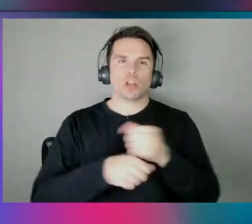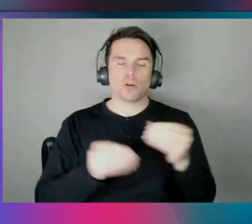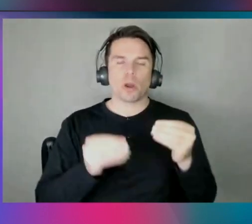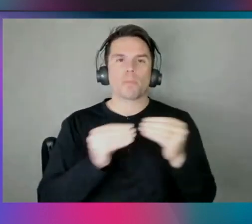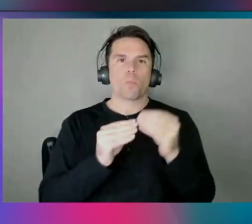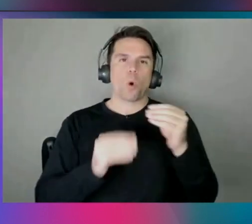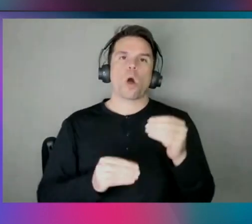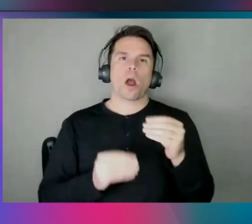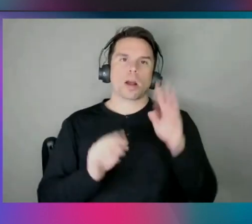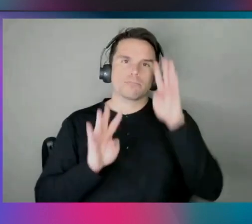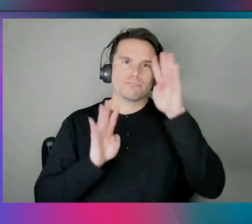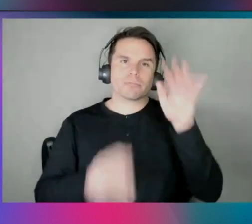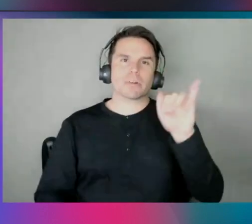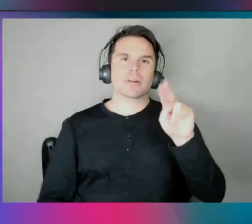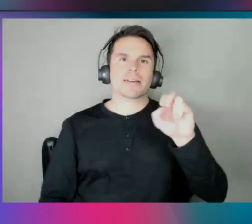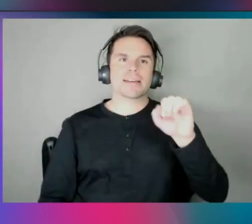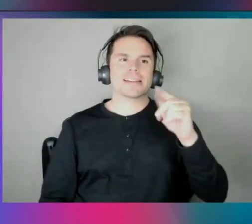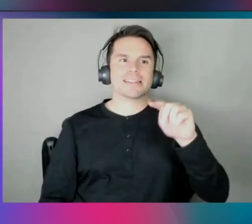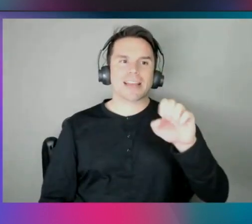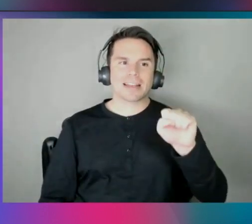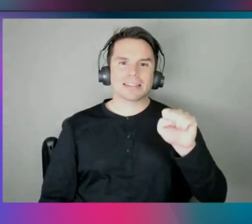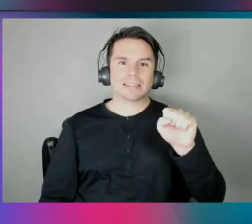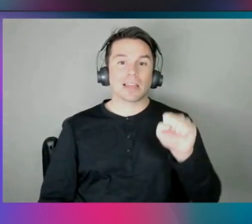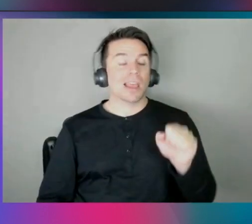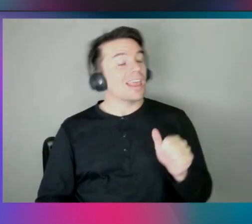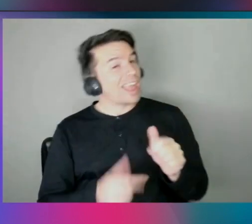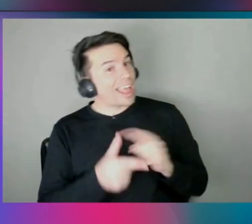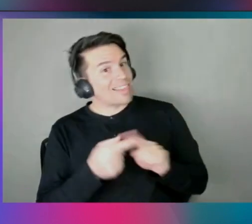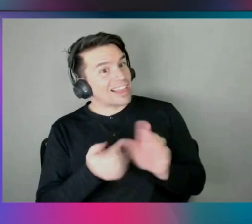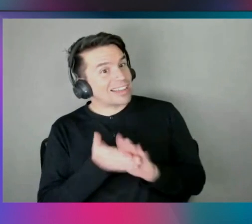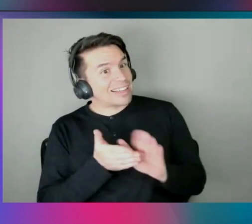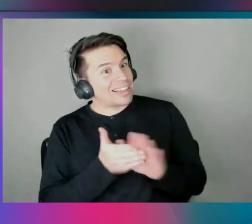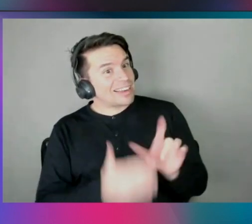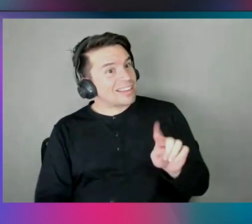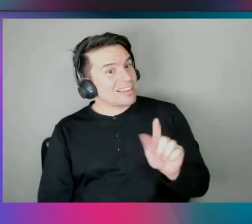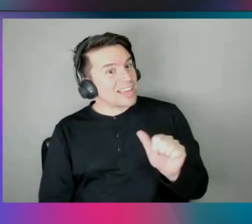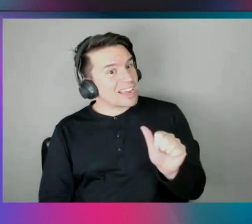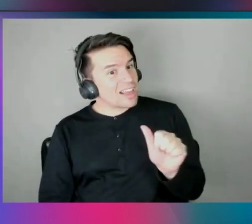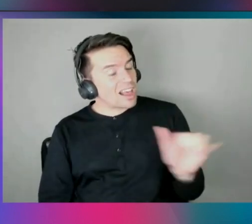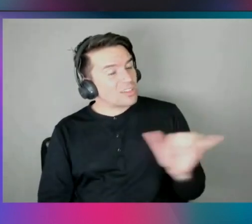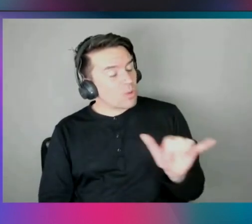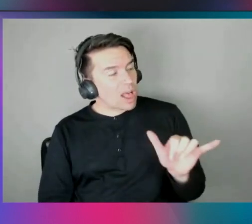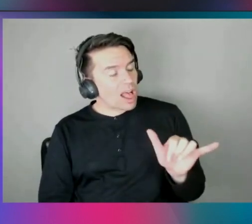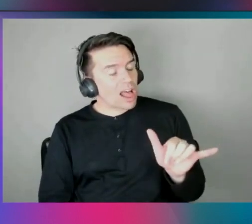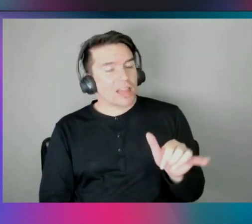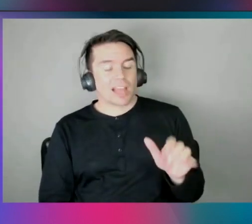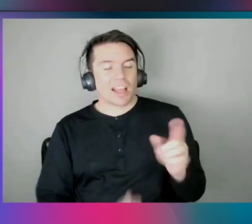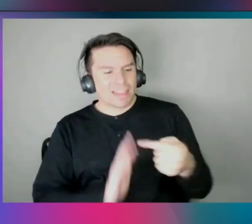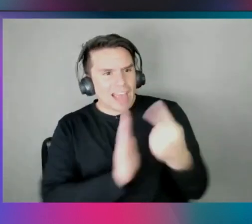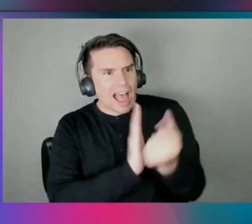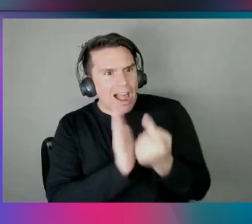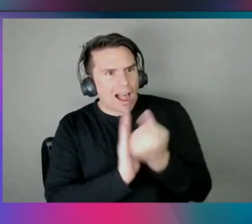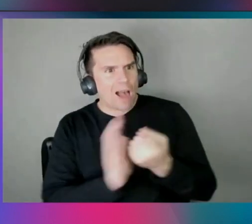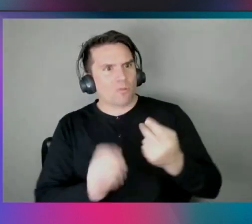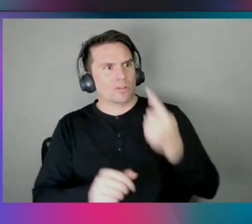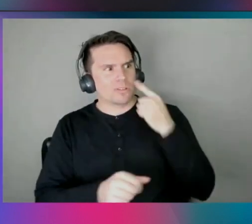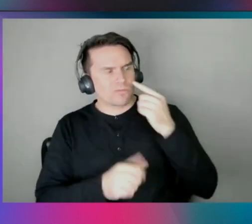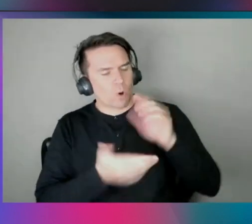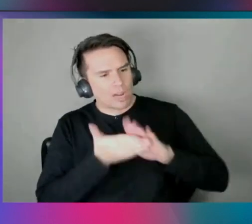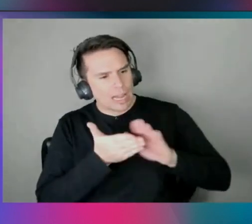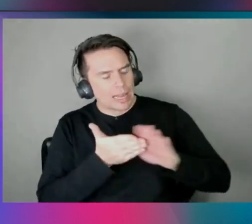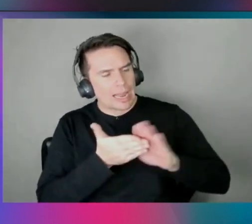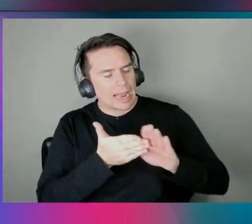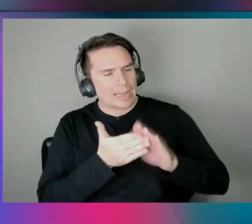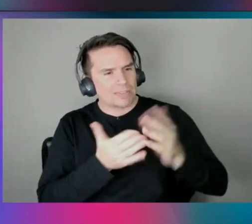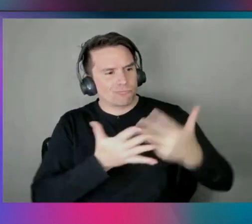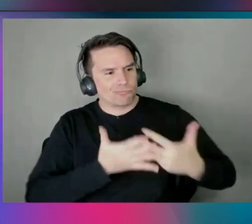expense in cleaning petabytes of data and time too. So I can just see it's just saving customers a lot of time and money just using the